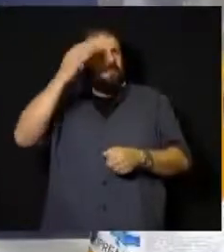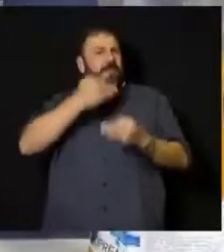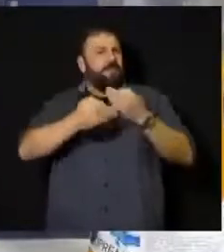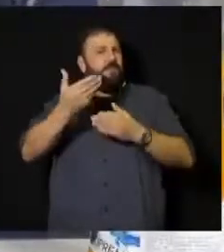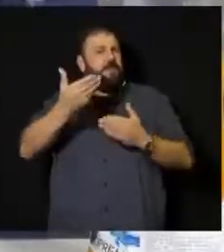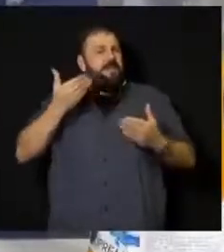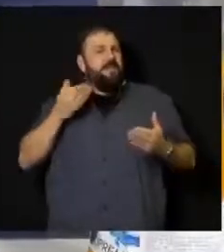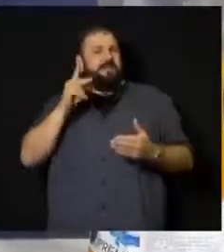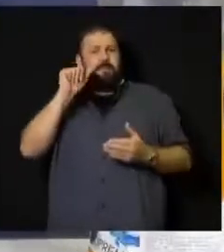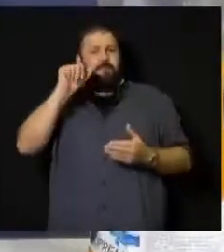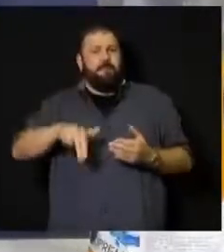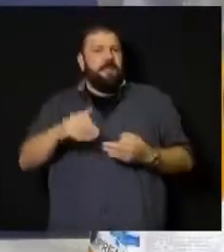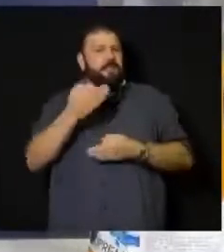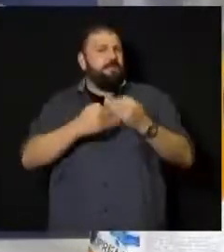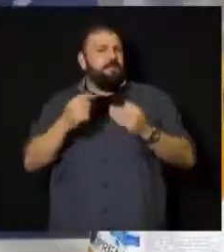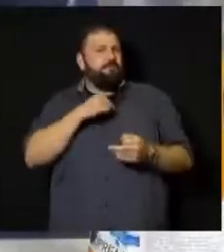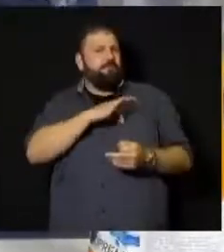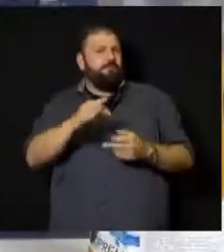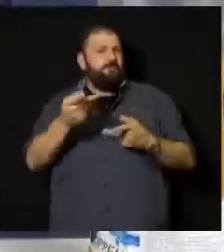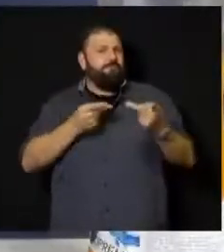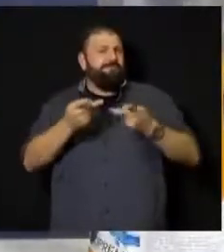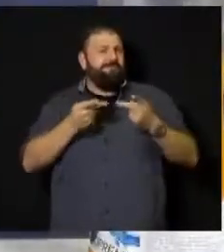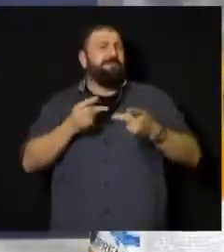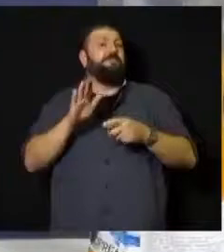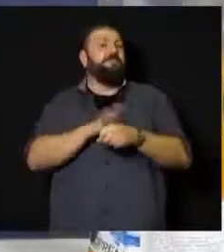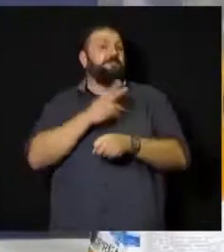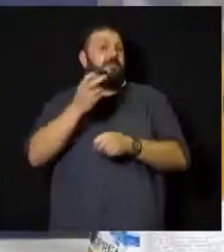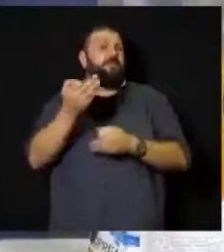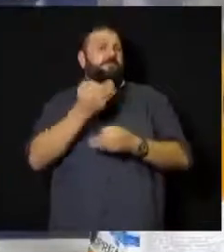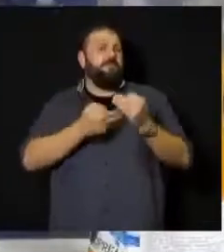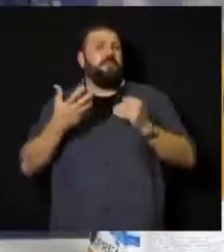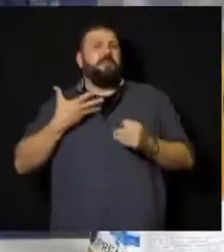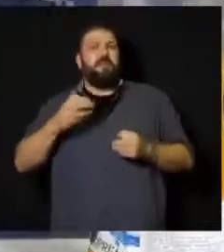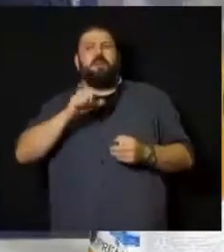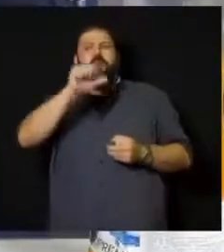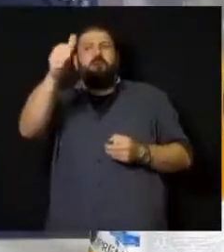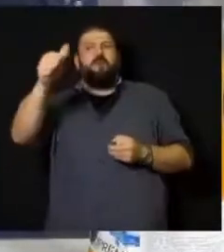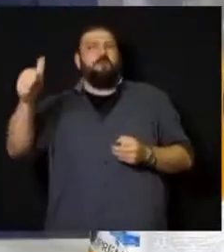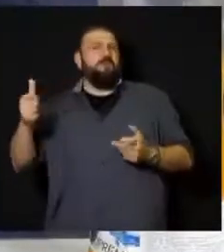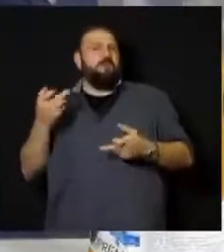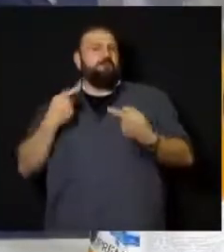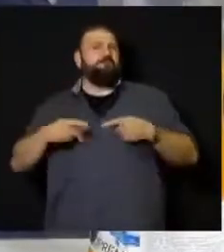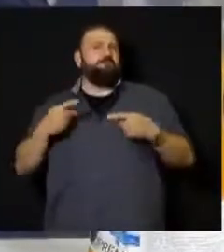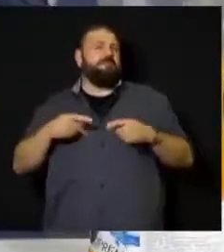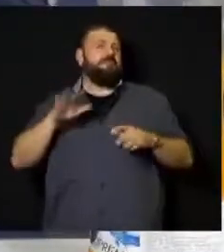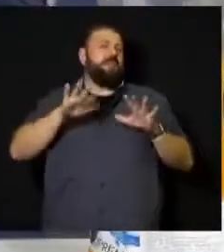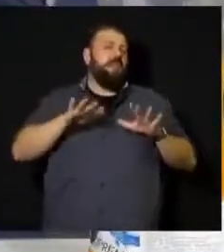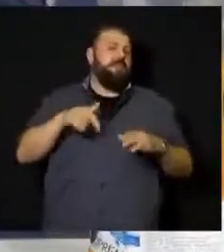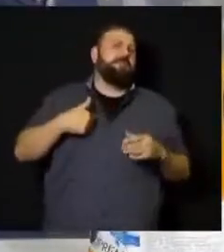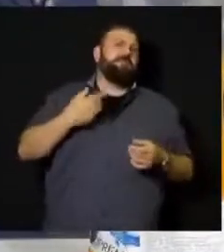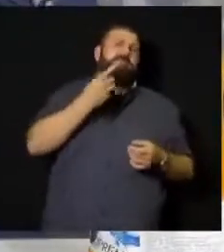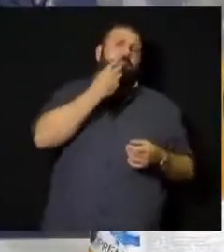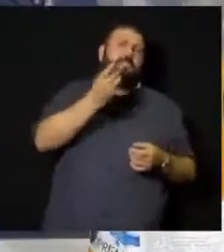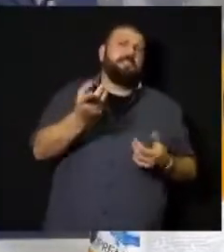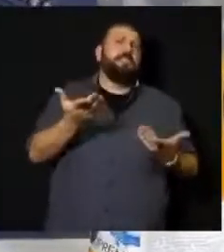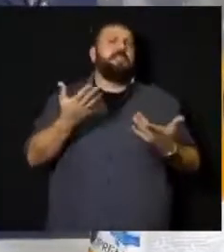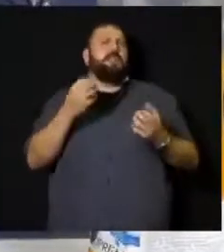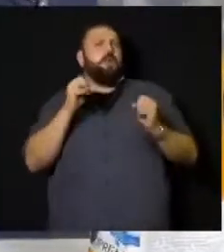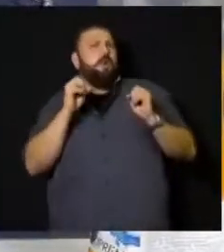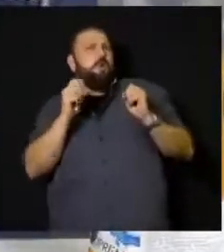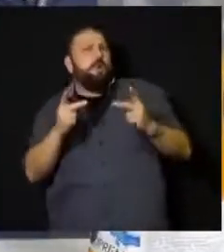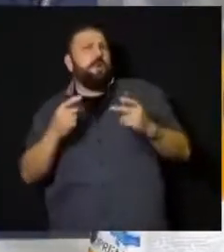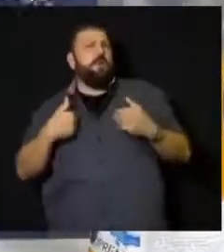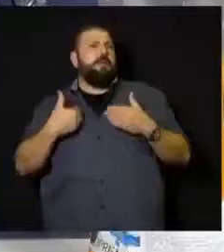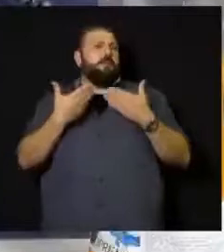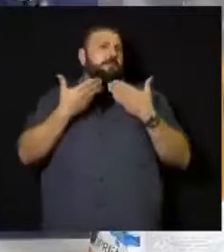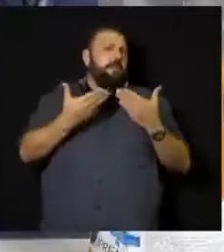a defined plan, because within the virtual world, there's a lot of distractors. We have had distributors that they have had a